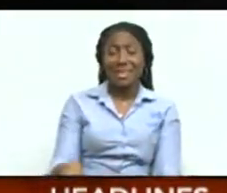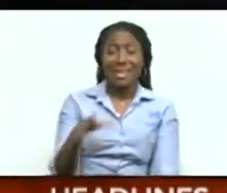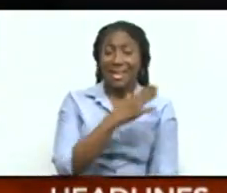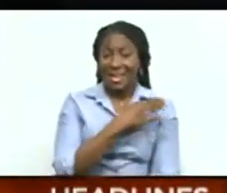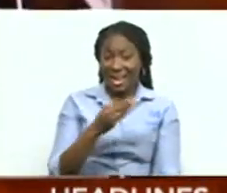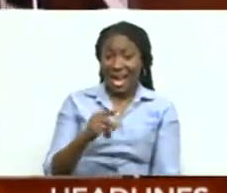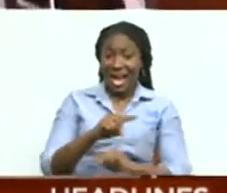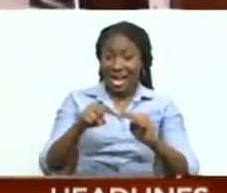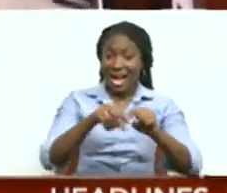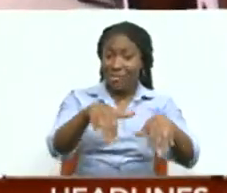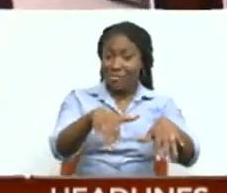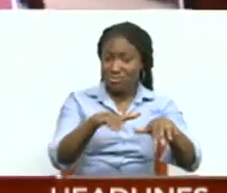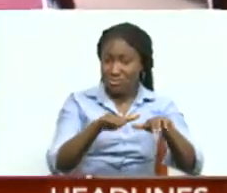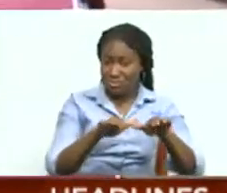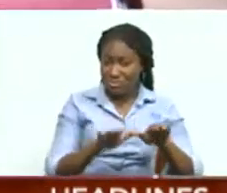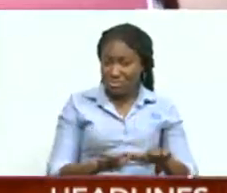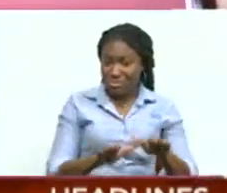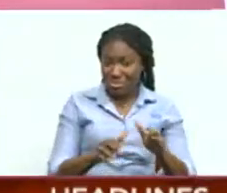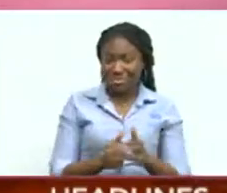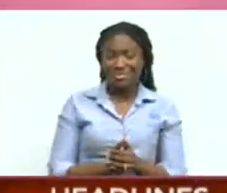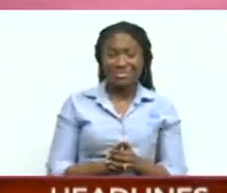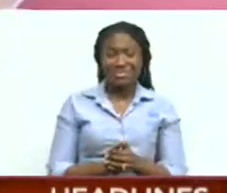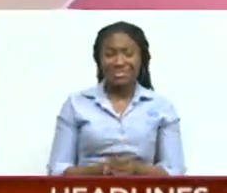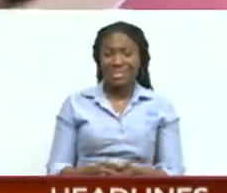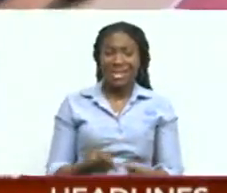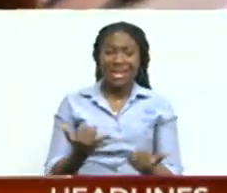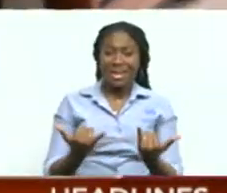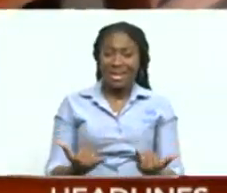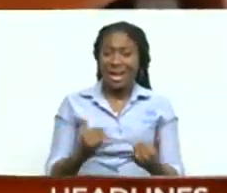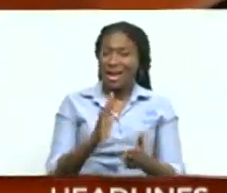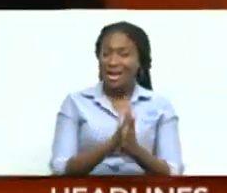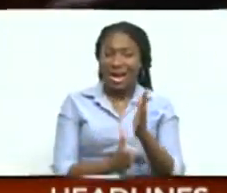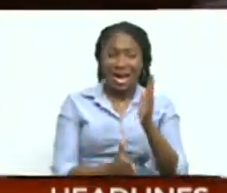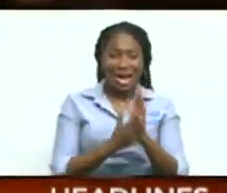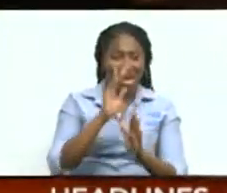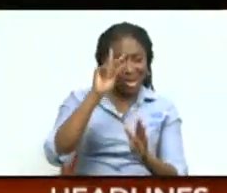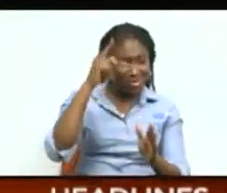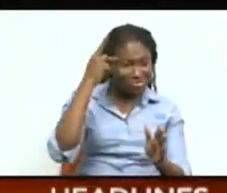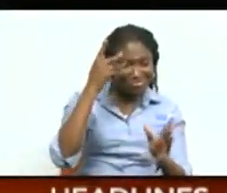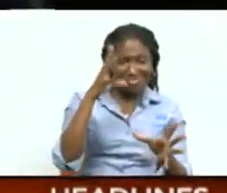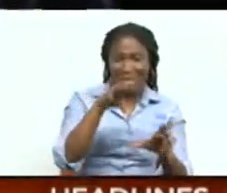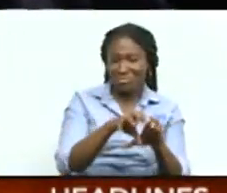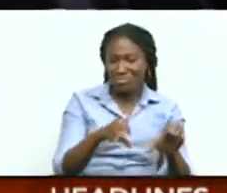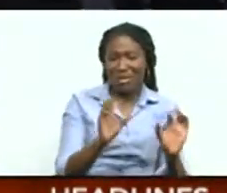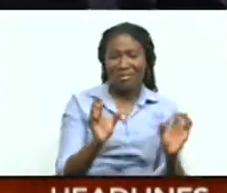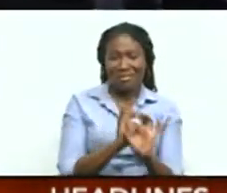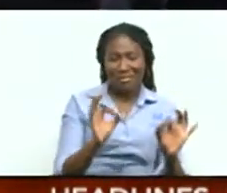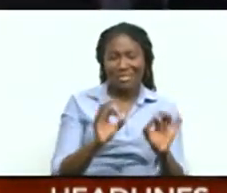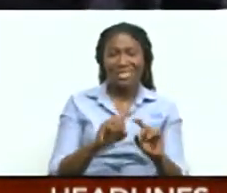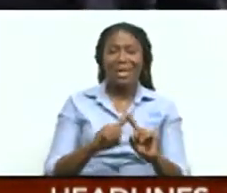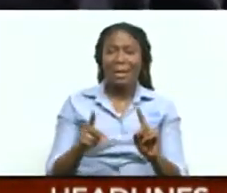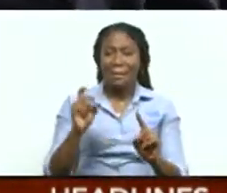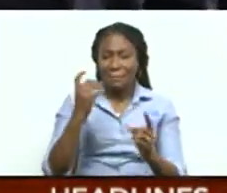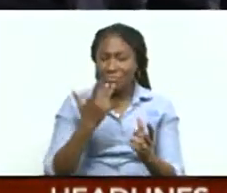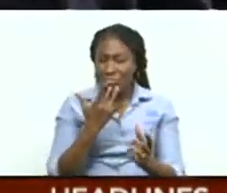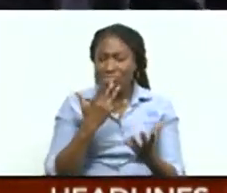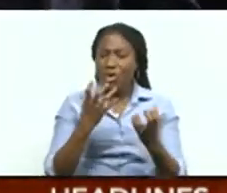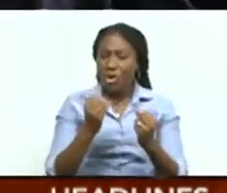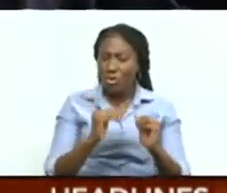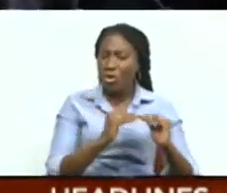laid to rest in an era of partisan politics, his legacy is perhaps to cherish more impartial men like